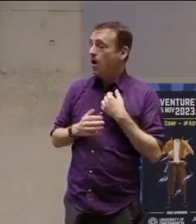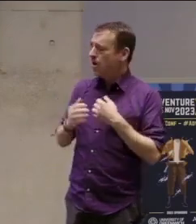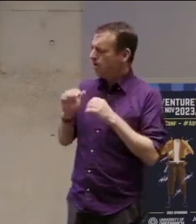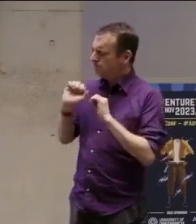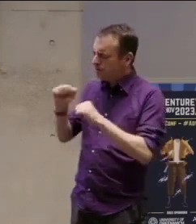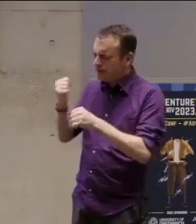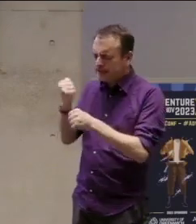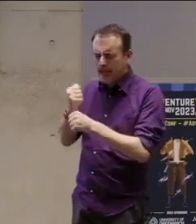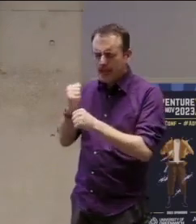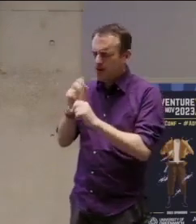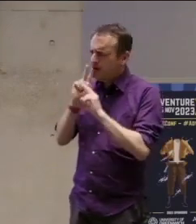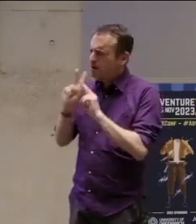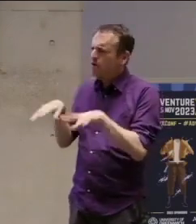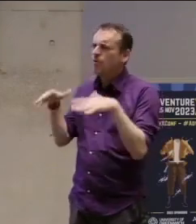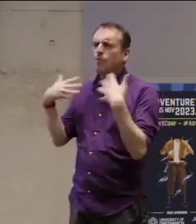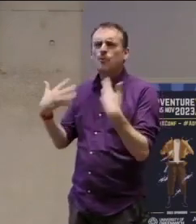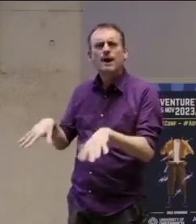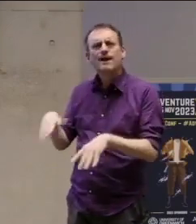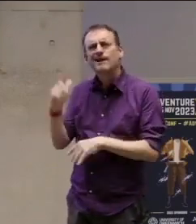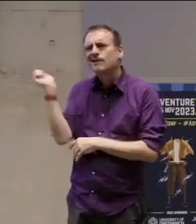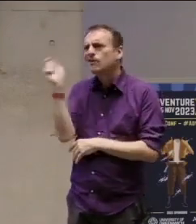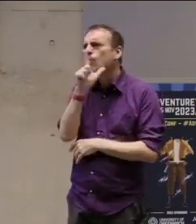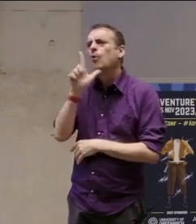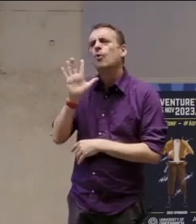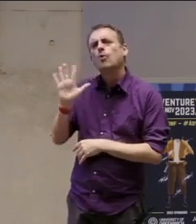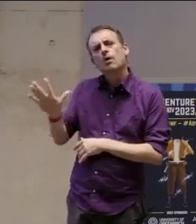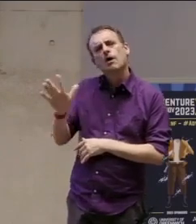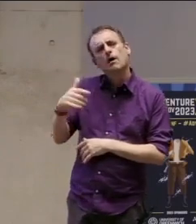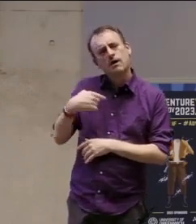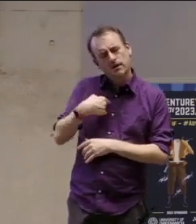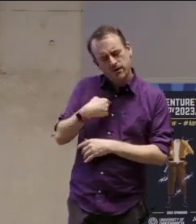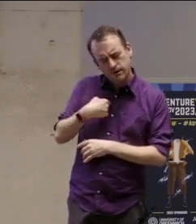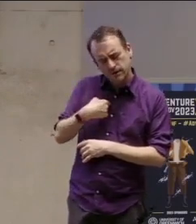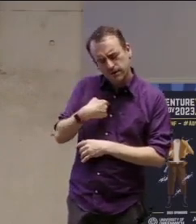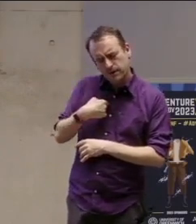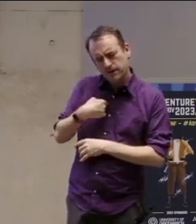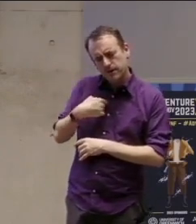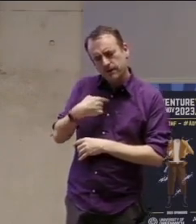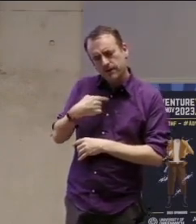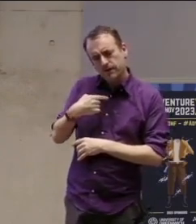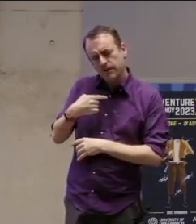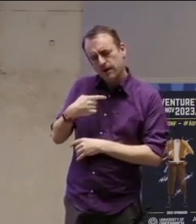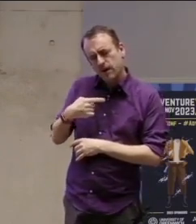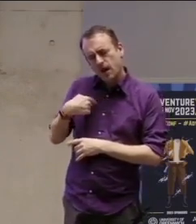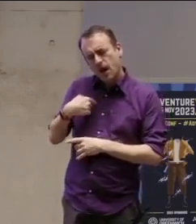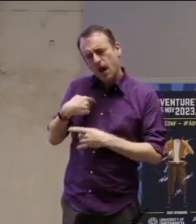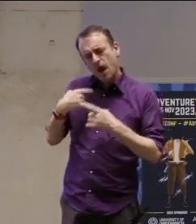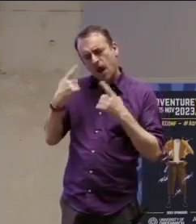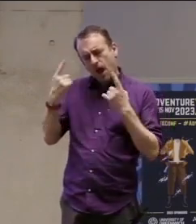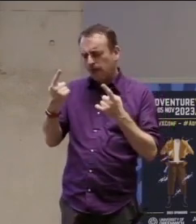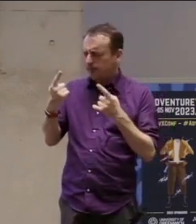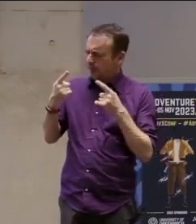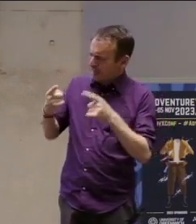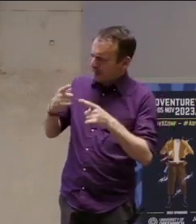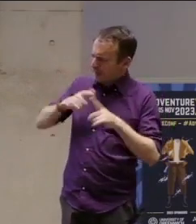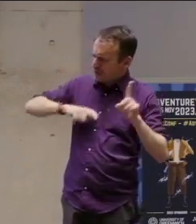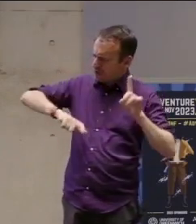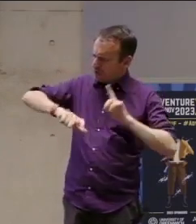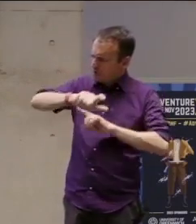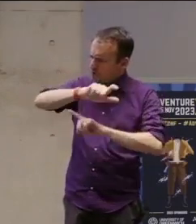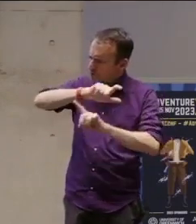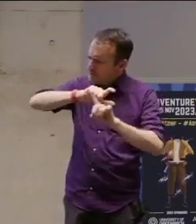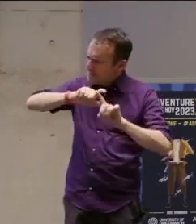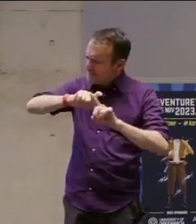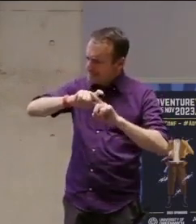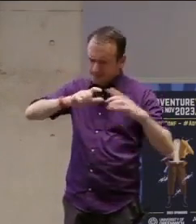it's so cool. I was wondering, because you mentioned you launched it on Kickstarter. How was building that community up, and what were like the reactions